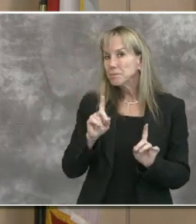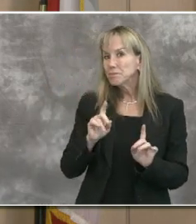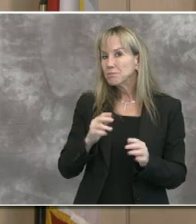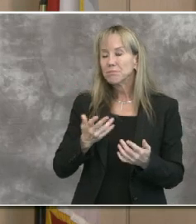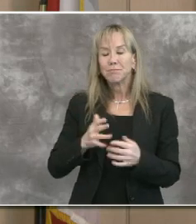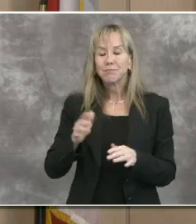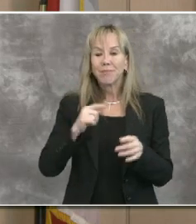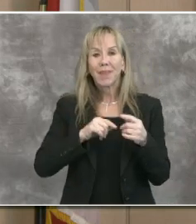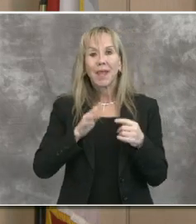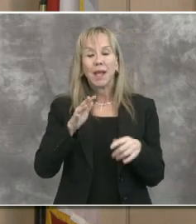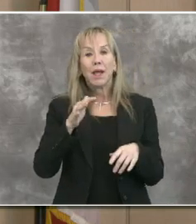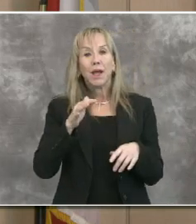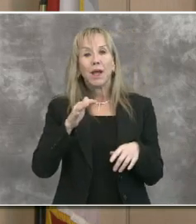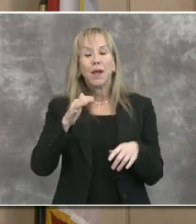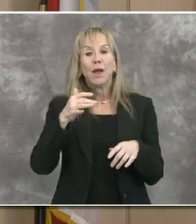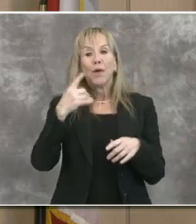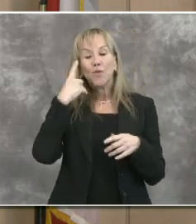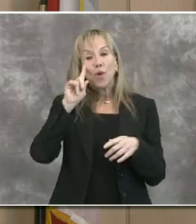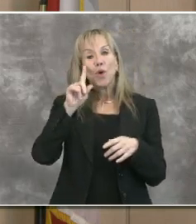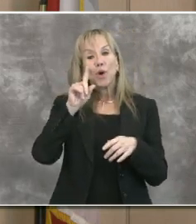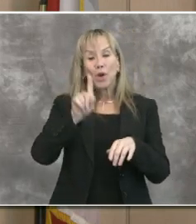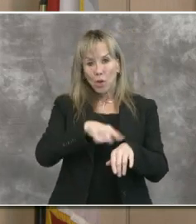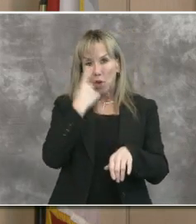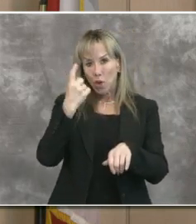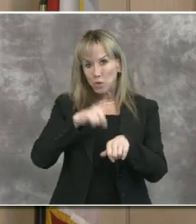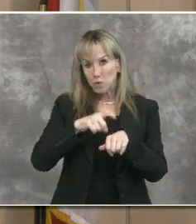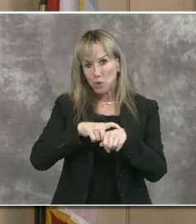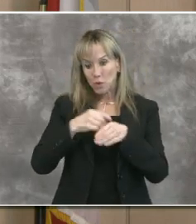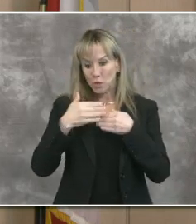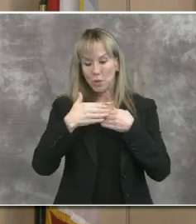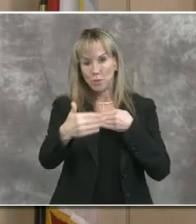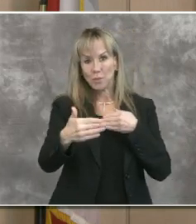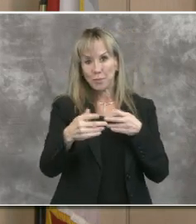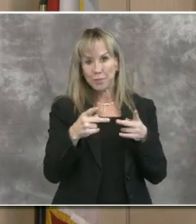we also, in terms of long-term care facilities,